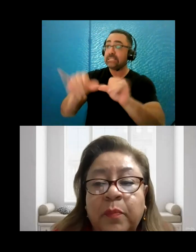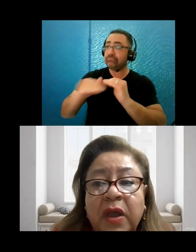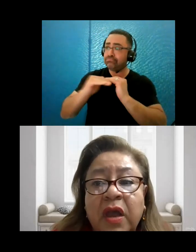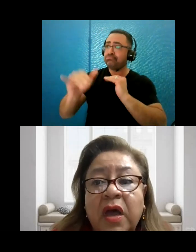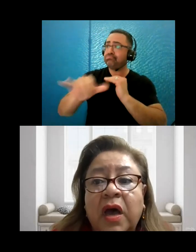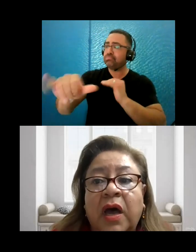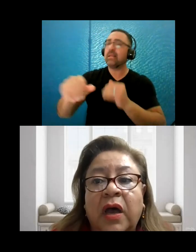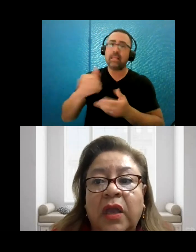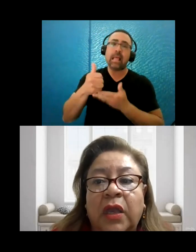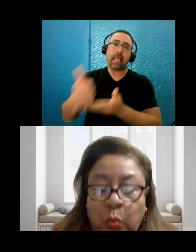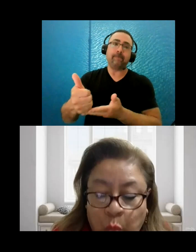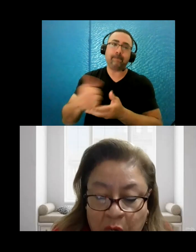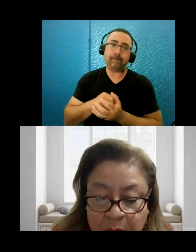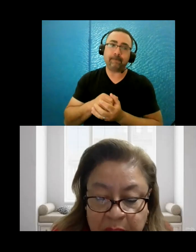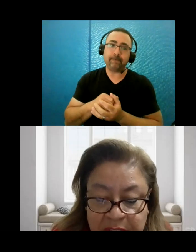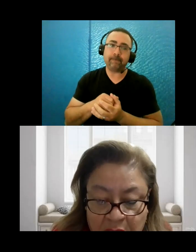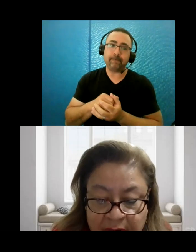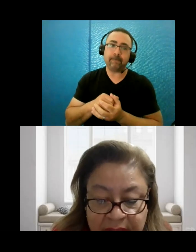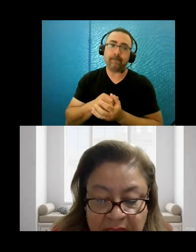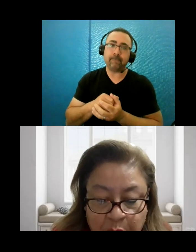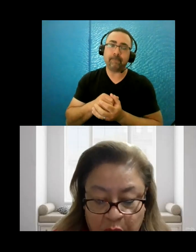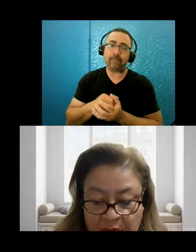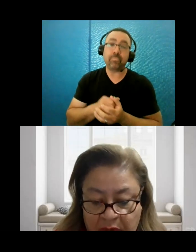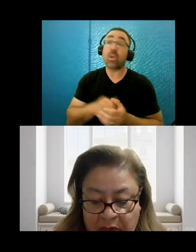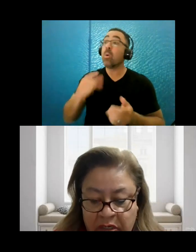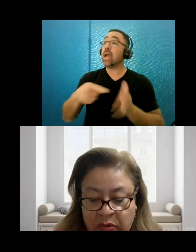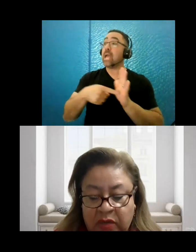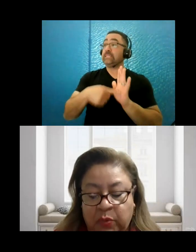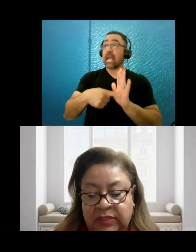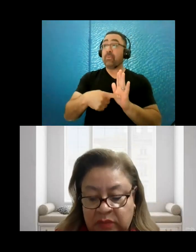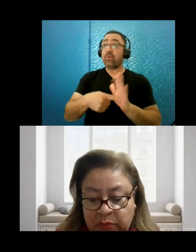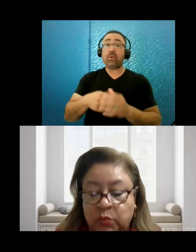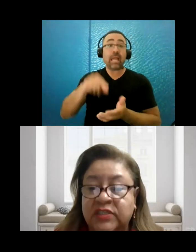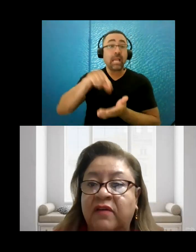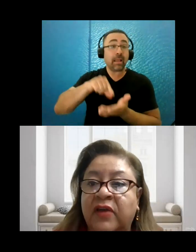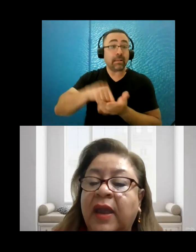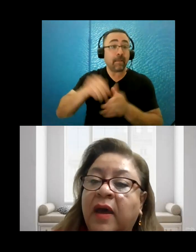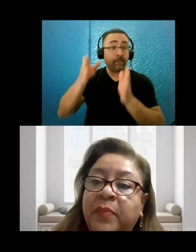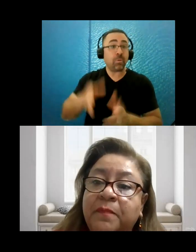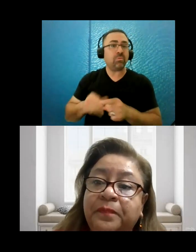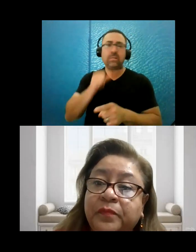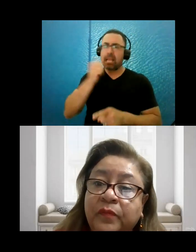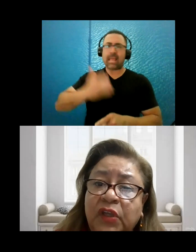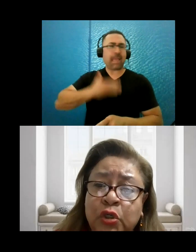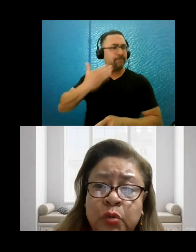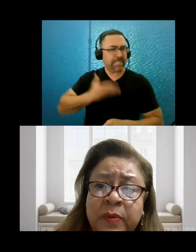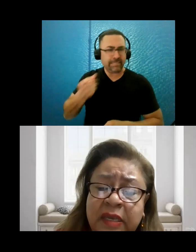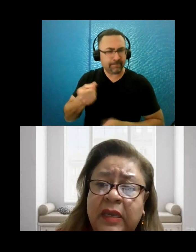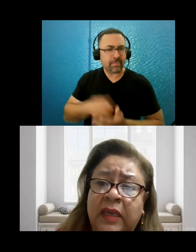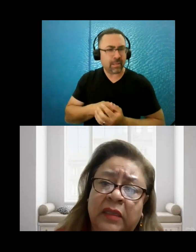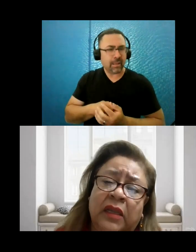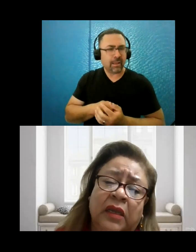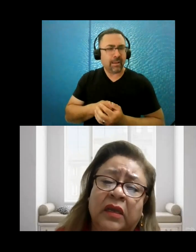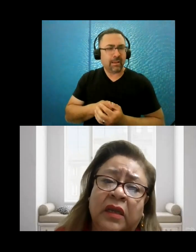has helped. In one particular example, an Iraqi participant was not very happy to